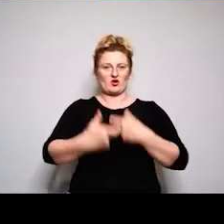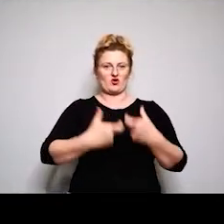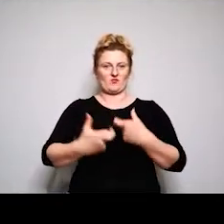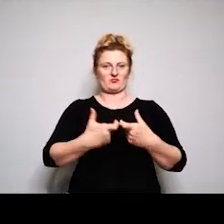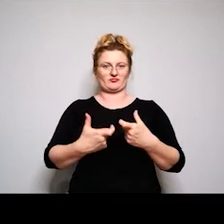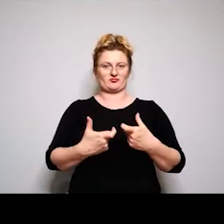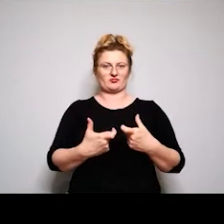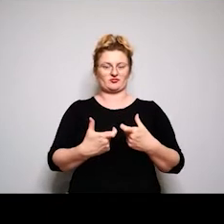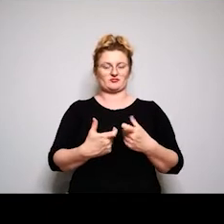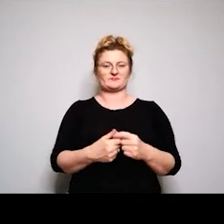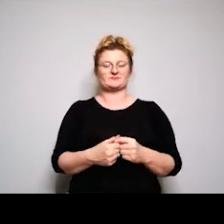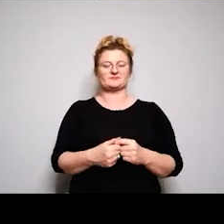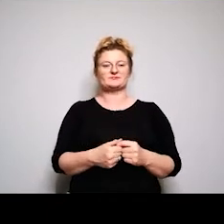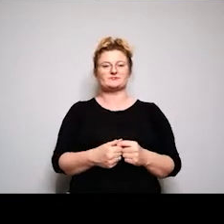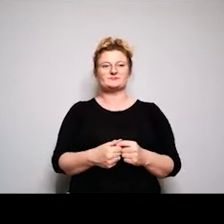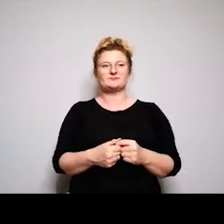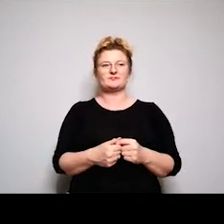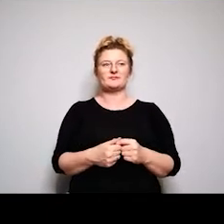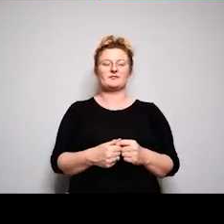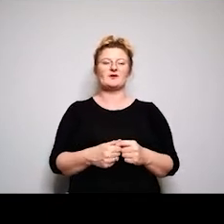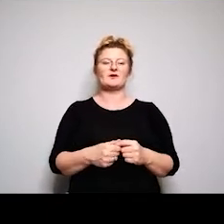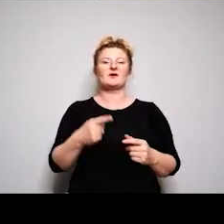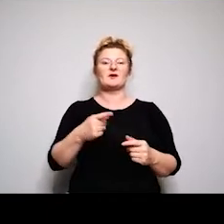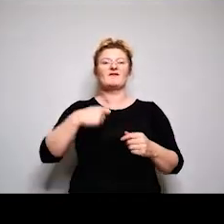expensive, and you can really use them to raise awareness.